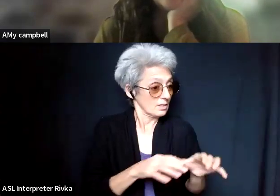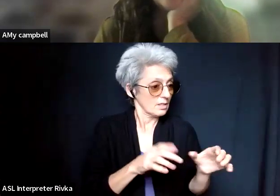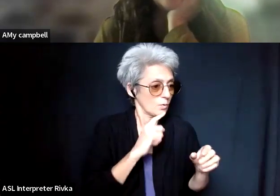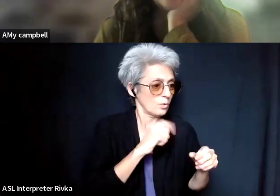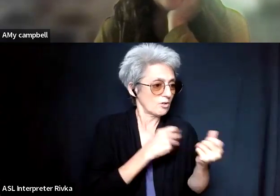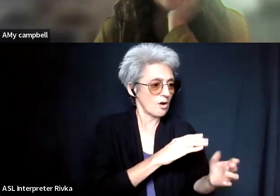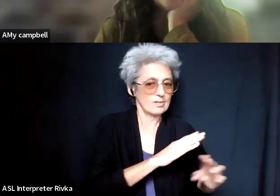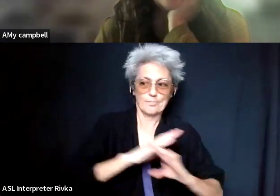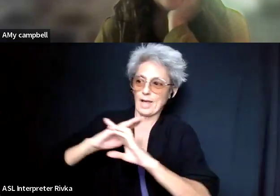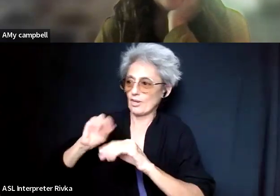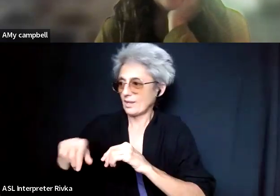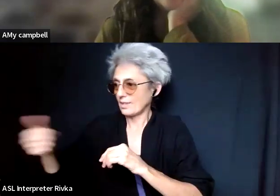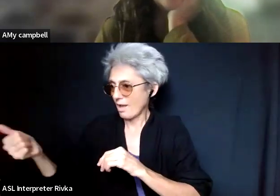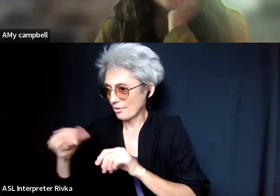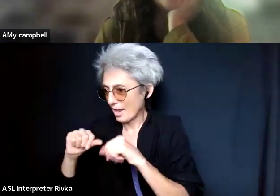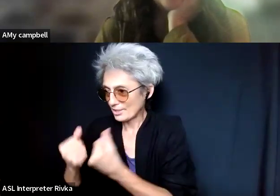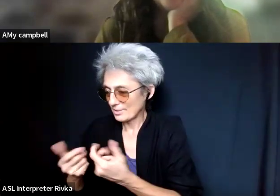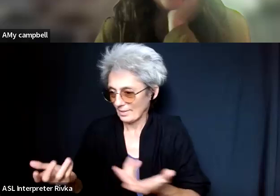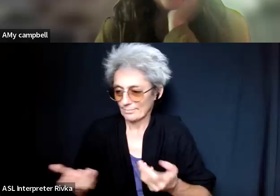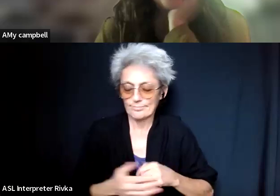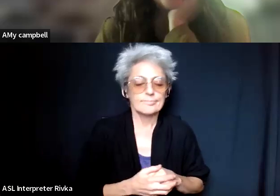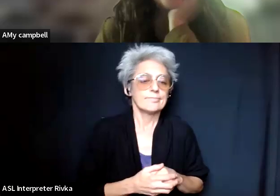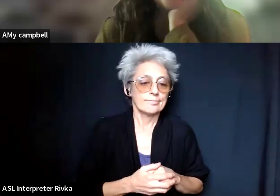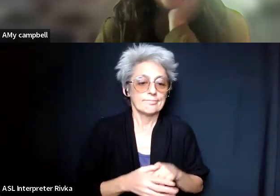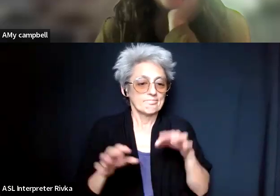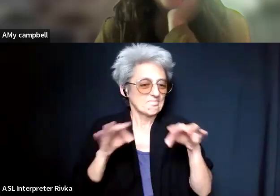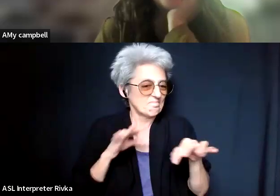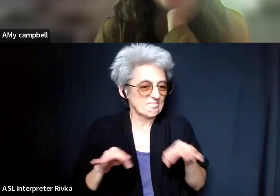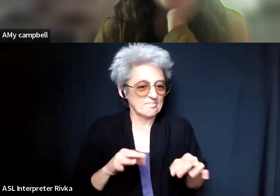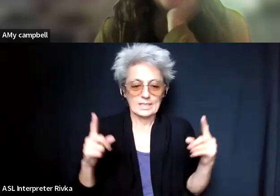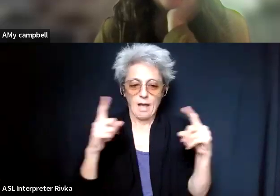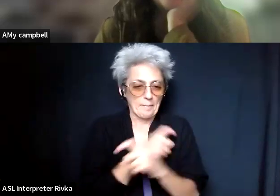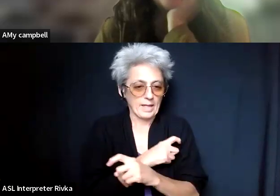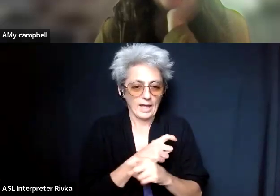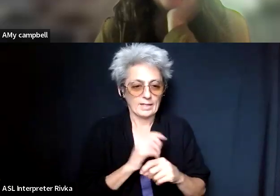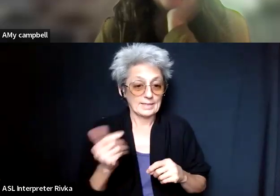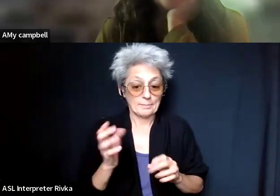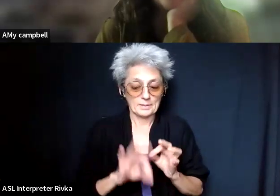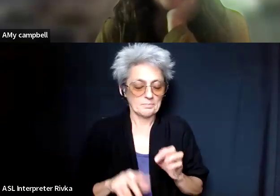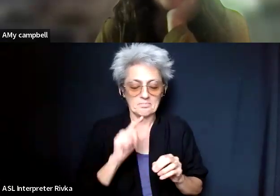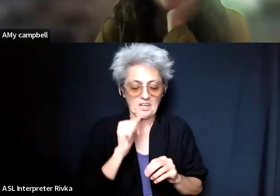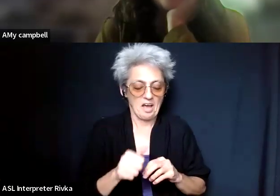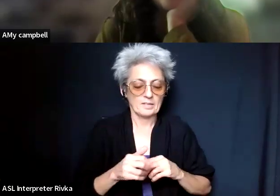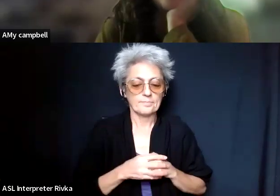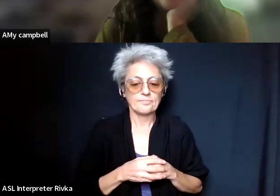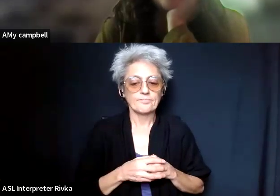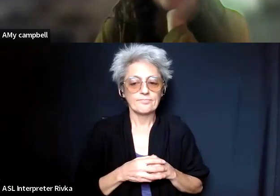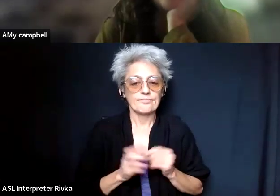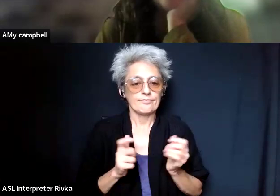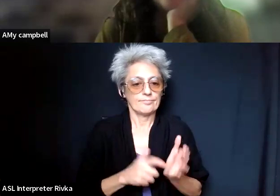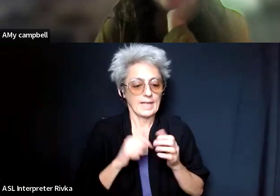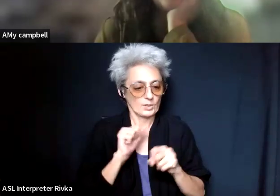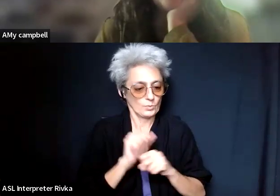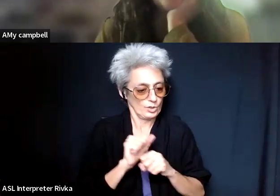So it's more complicated than it looks, unfortunately. And that's why this is going to take some work. And I